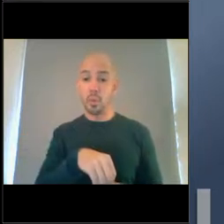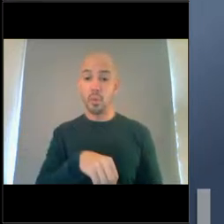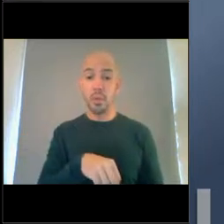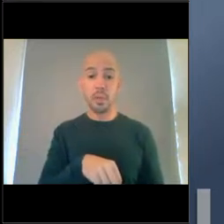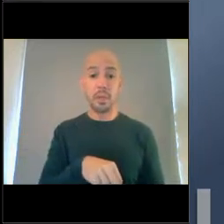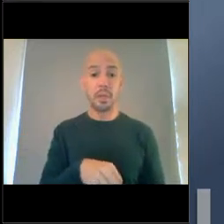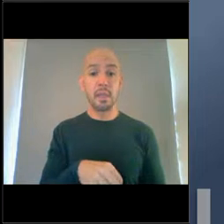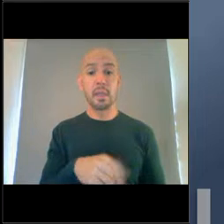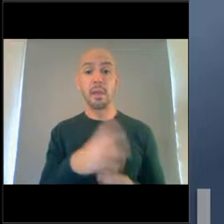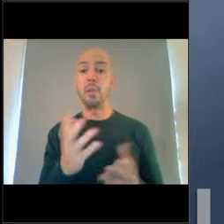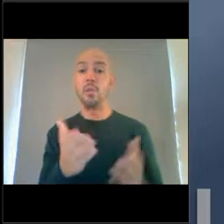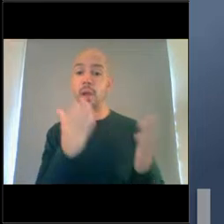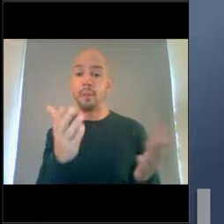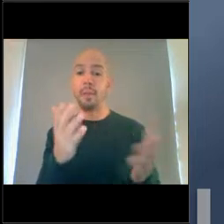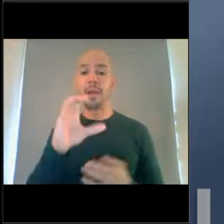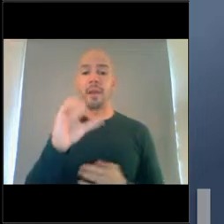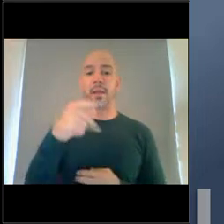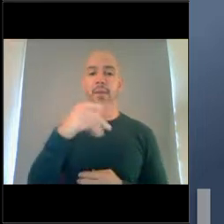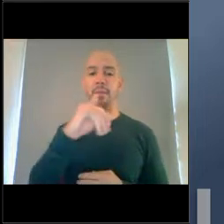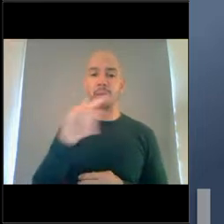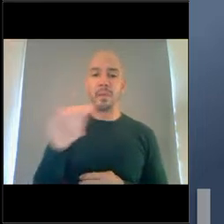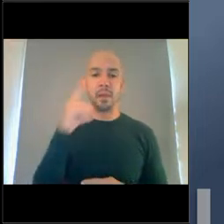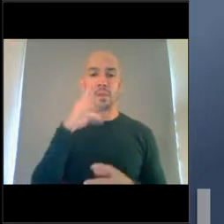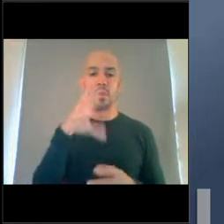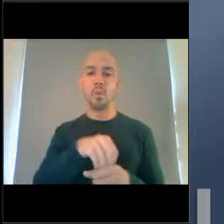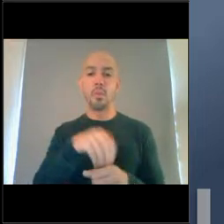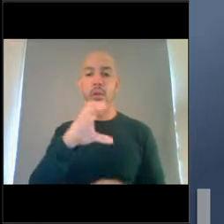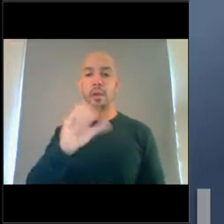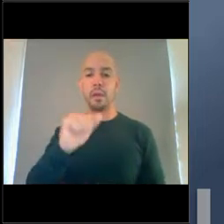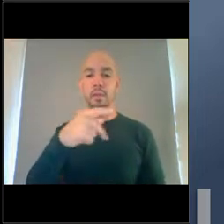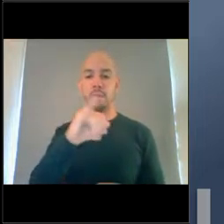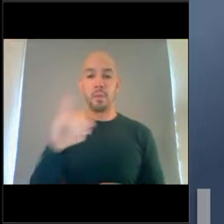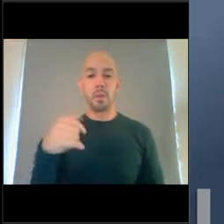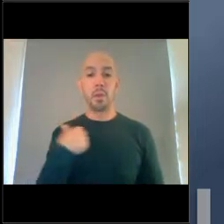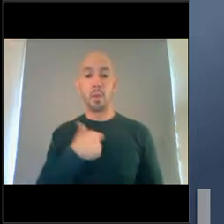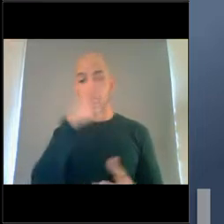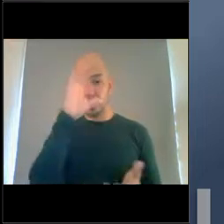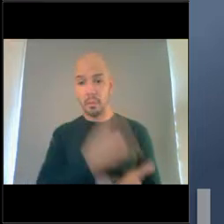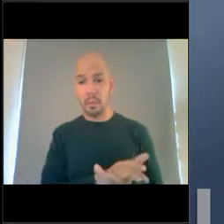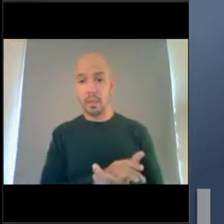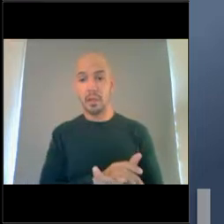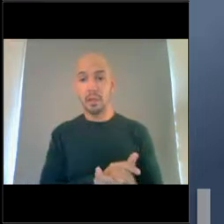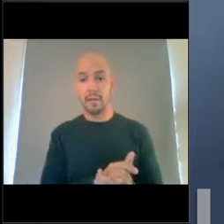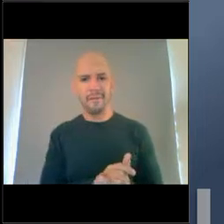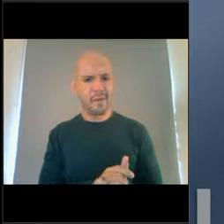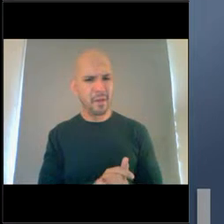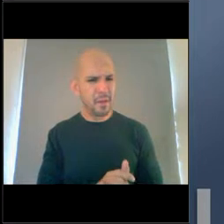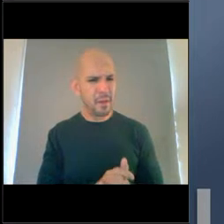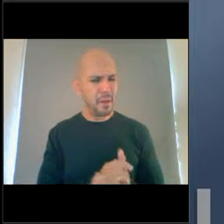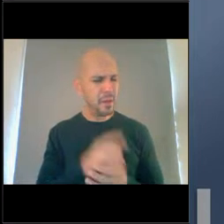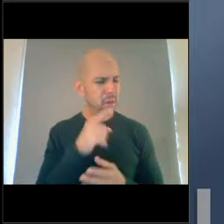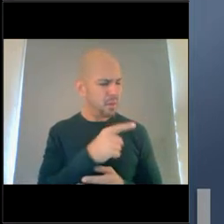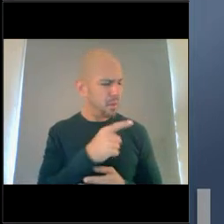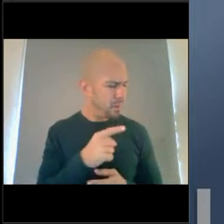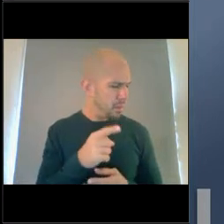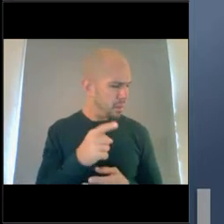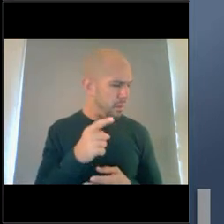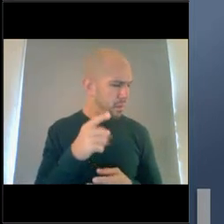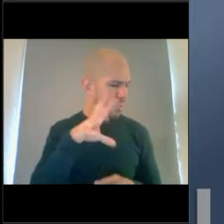recommending cacti to incorporating cap dyes so we believe that it's outline it on in the um in the